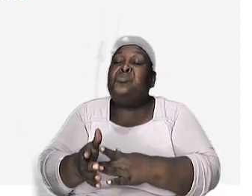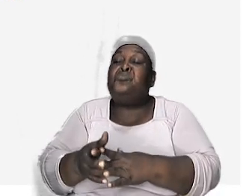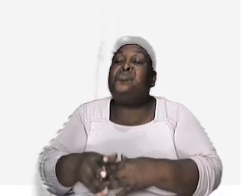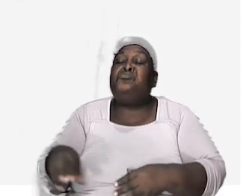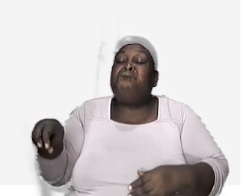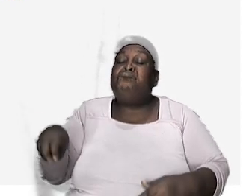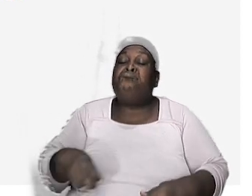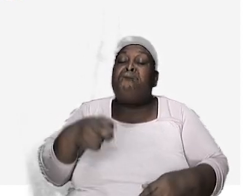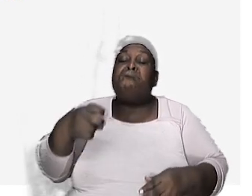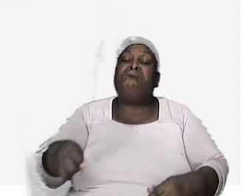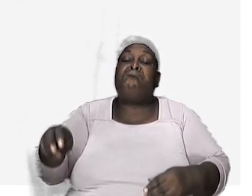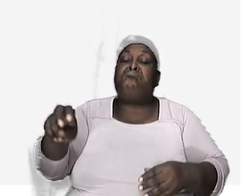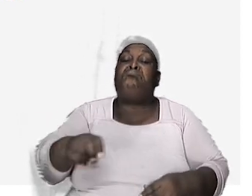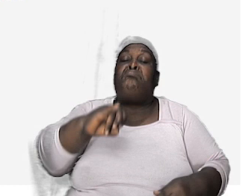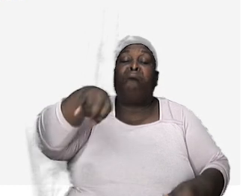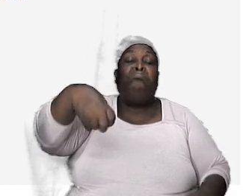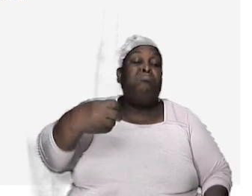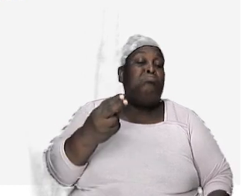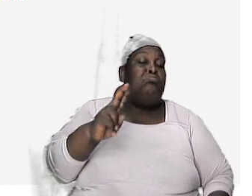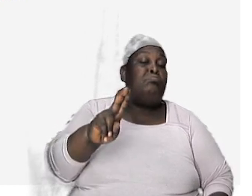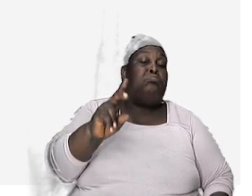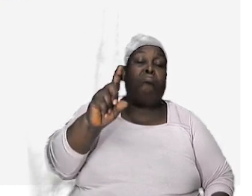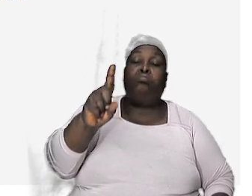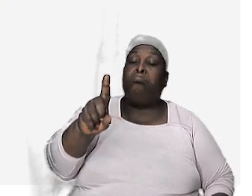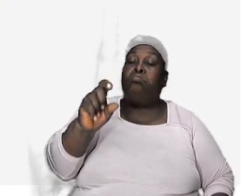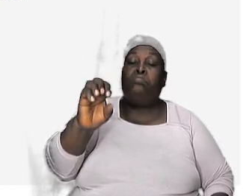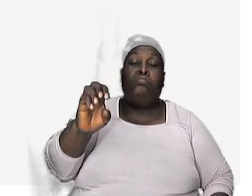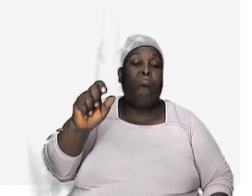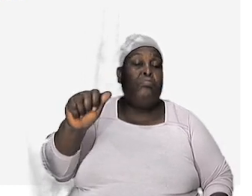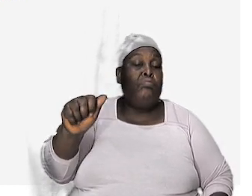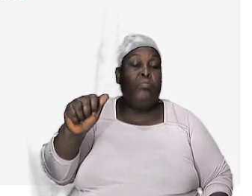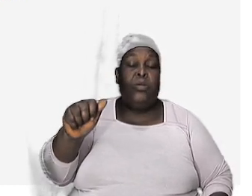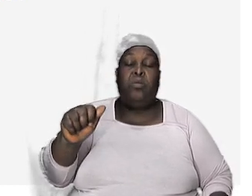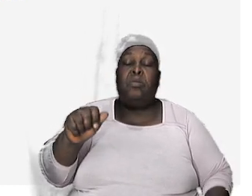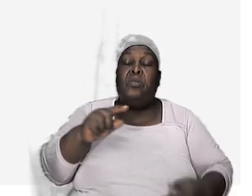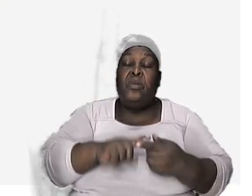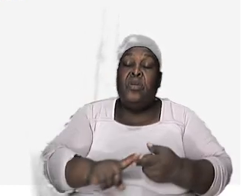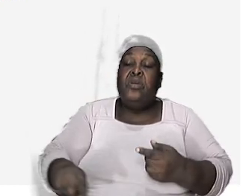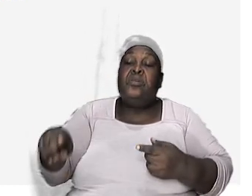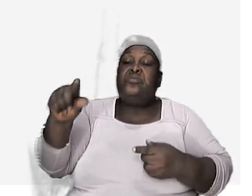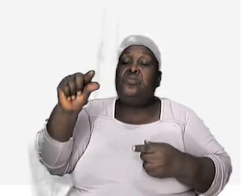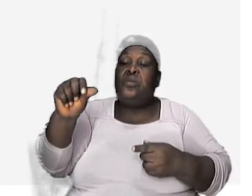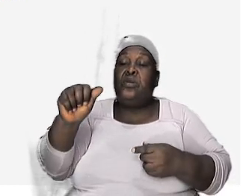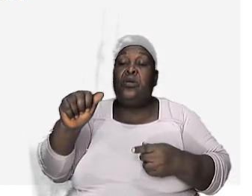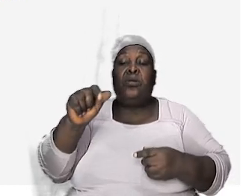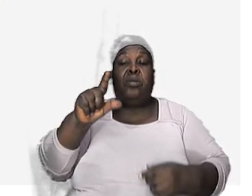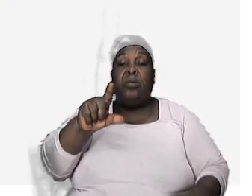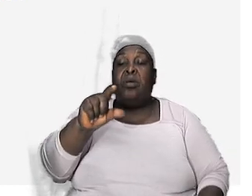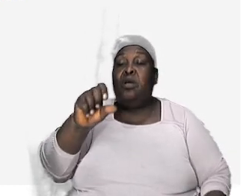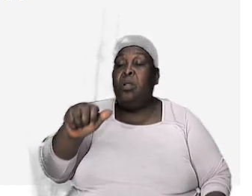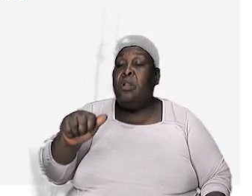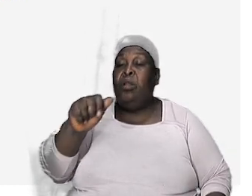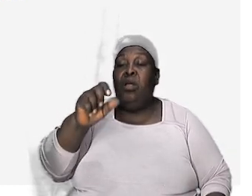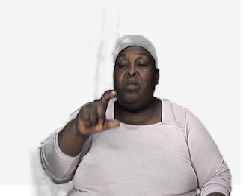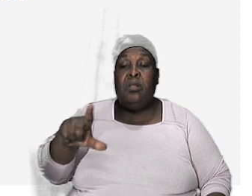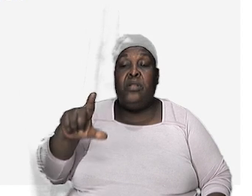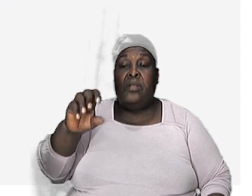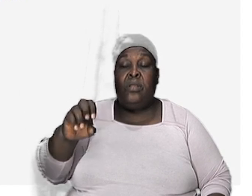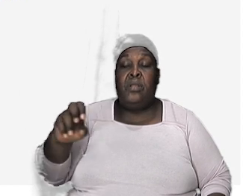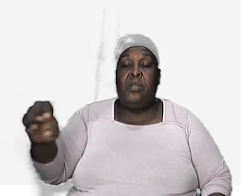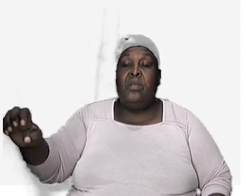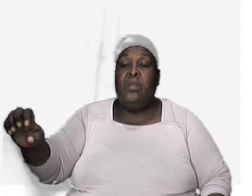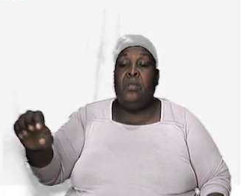to Galilee. And if you travel from Judea to Galilee, amen, what they would have normally done is pass